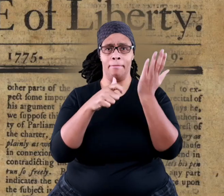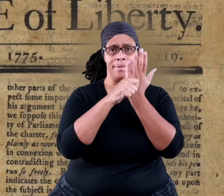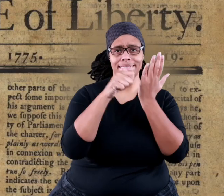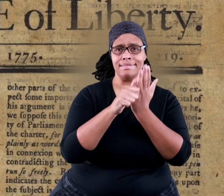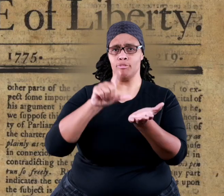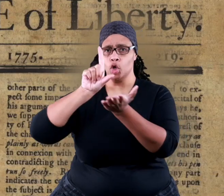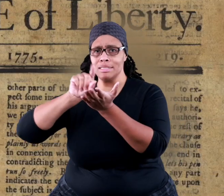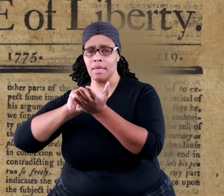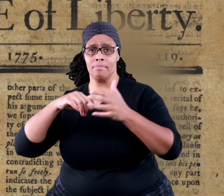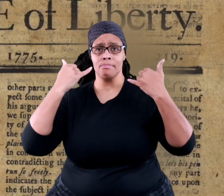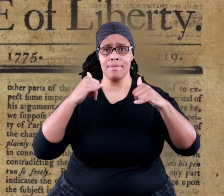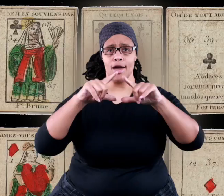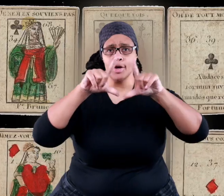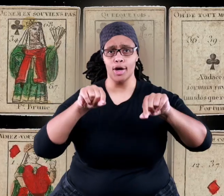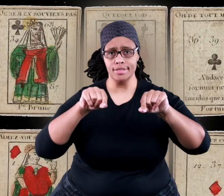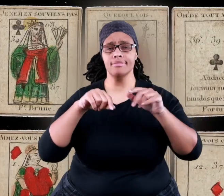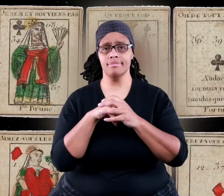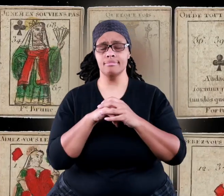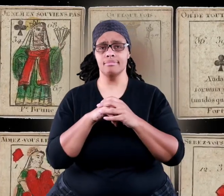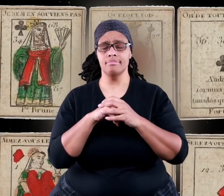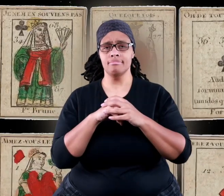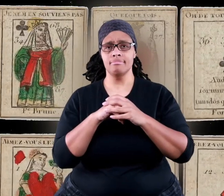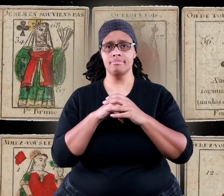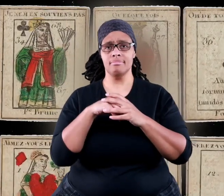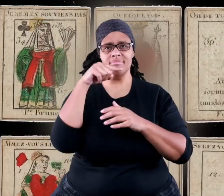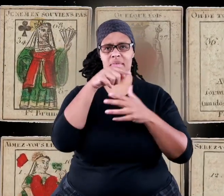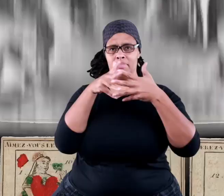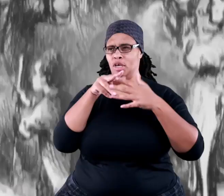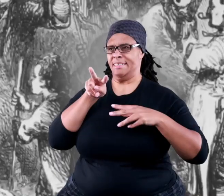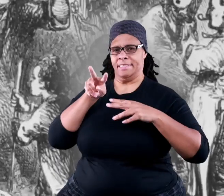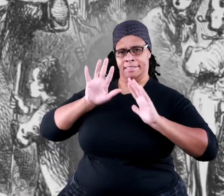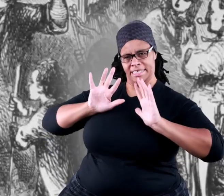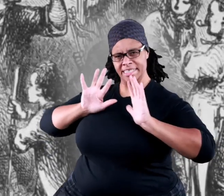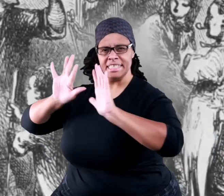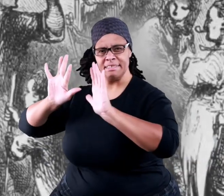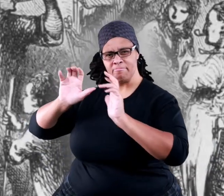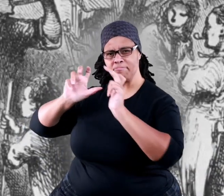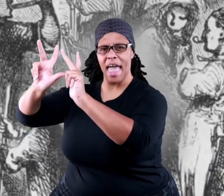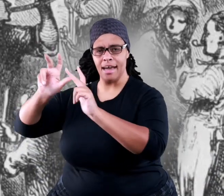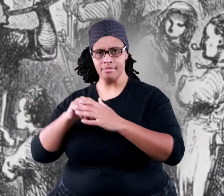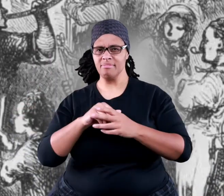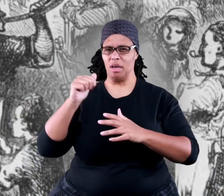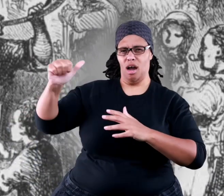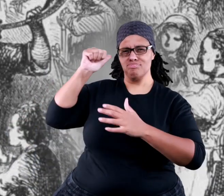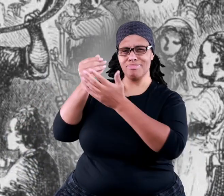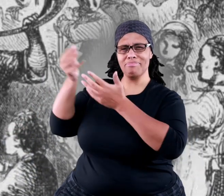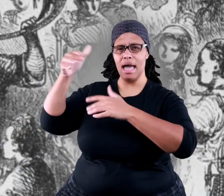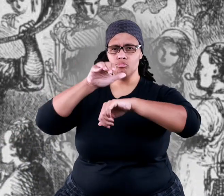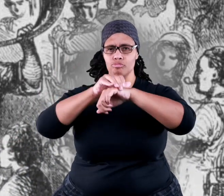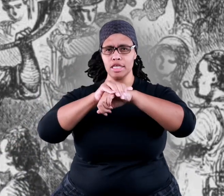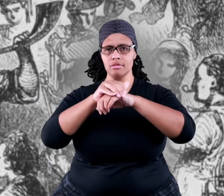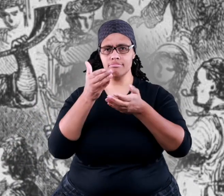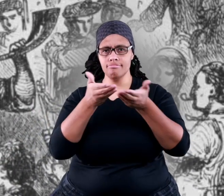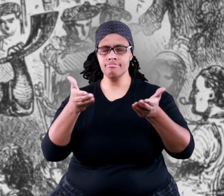papers, magazines, newspapers, and playing cards. The Americans began to push back. They